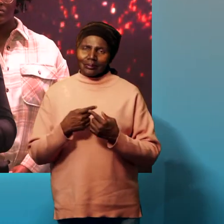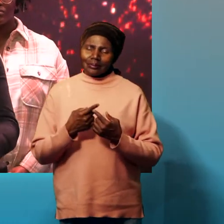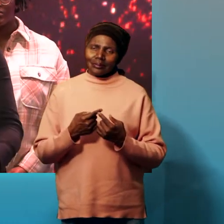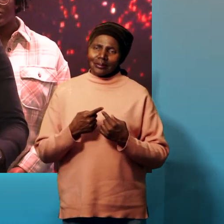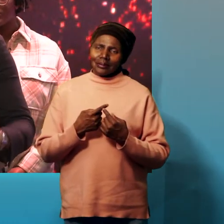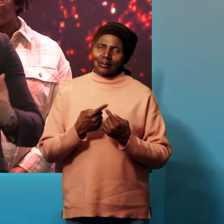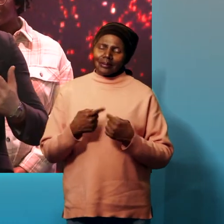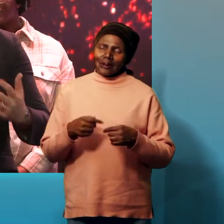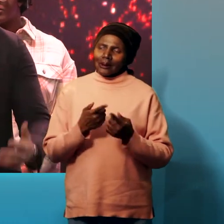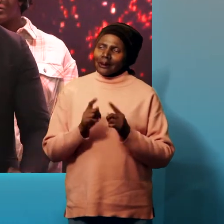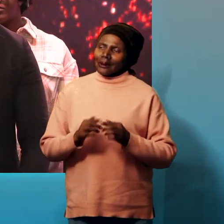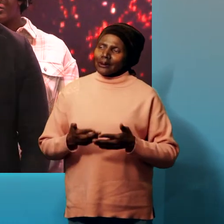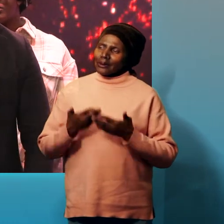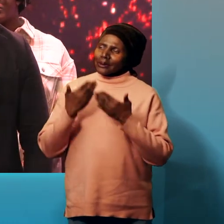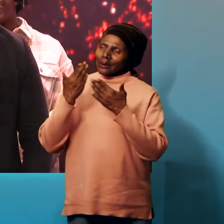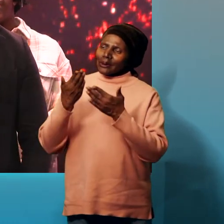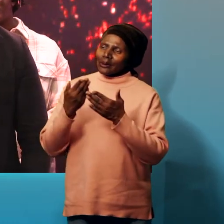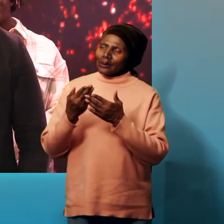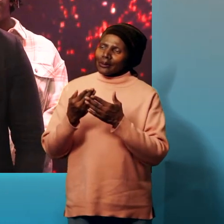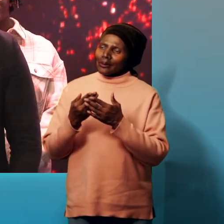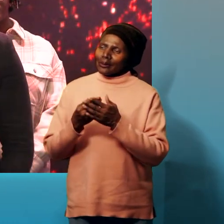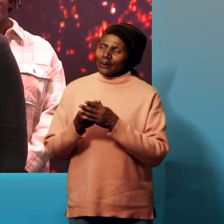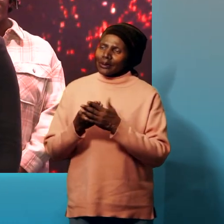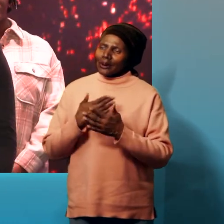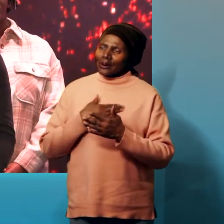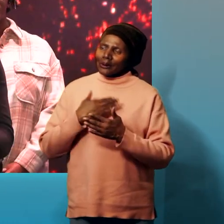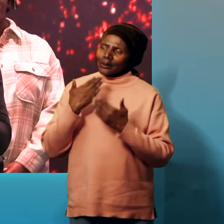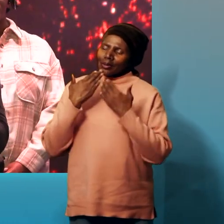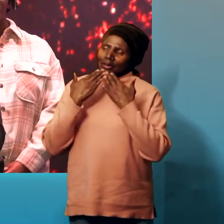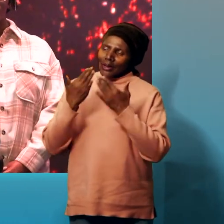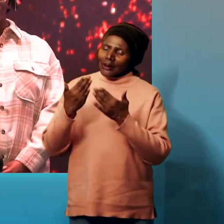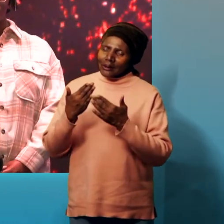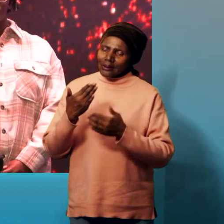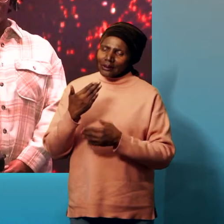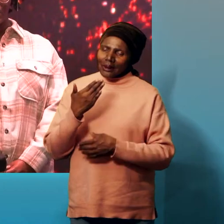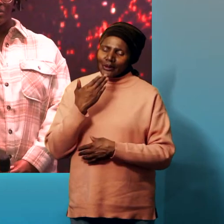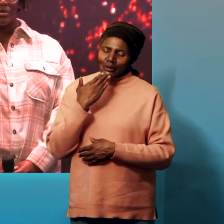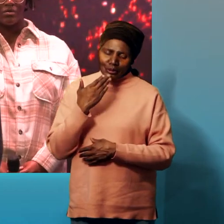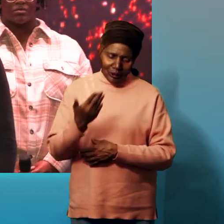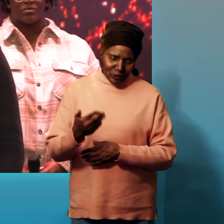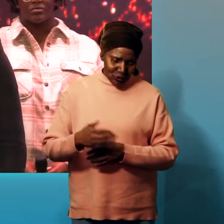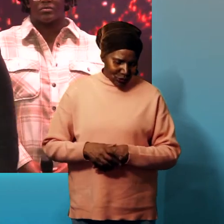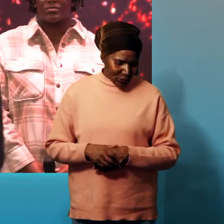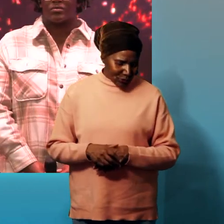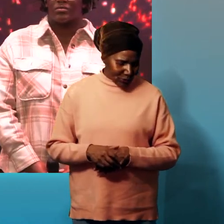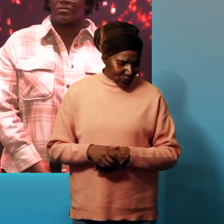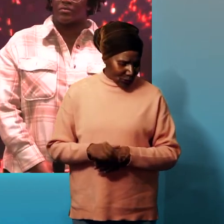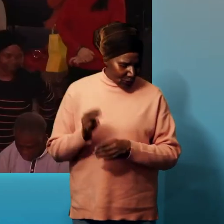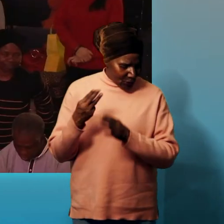with our thanks and with gratitude for the glory of God. Amen. God bless you.